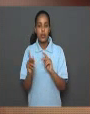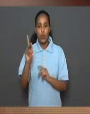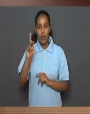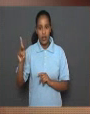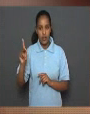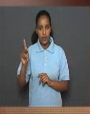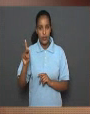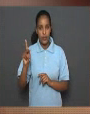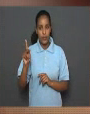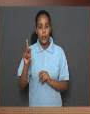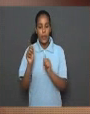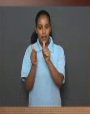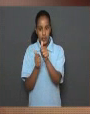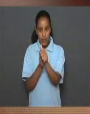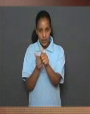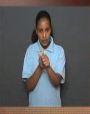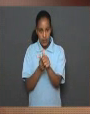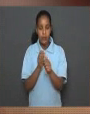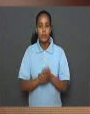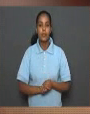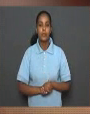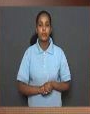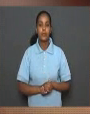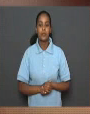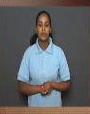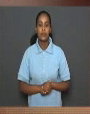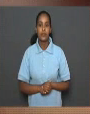products, respectively.